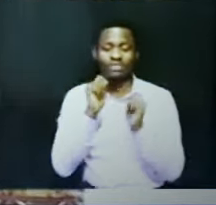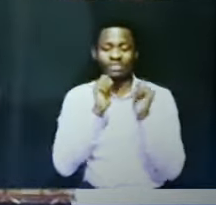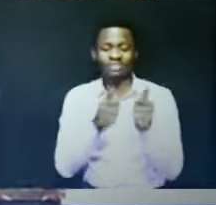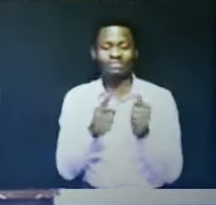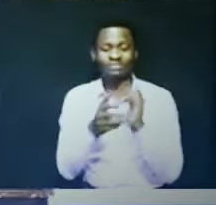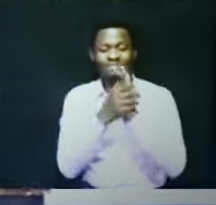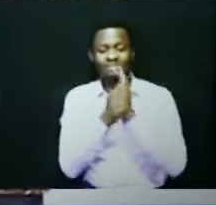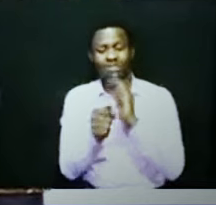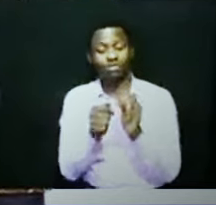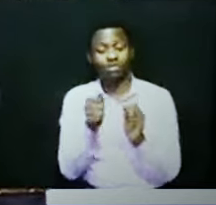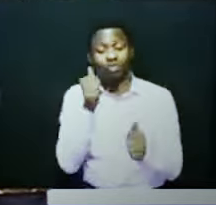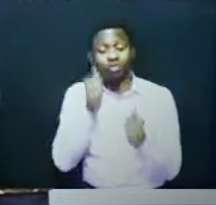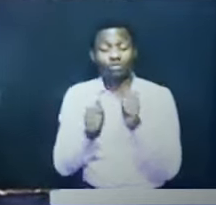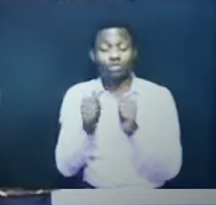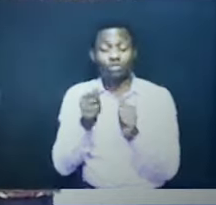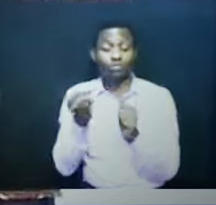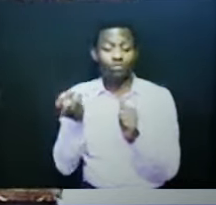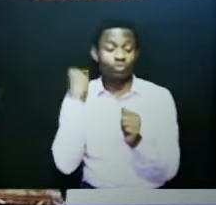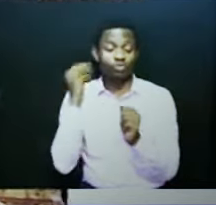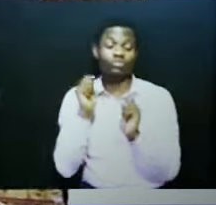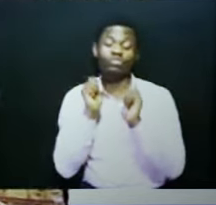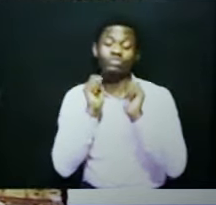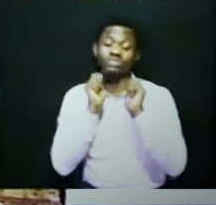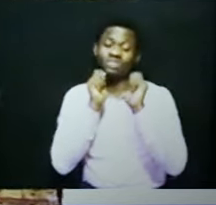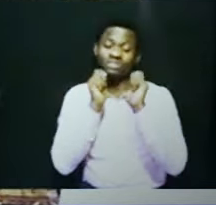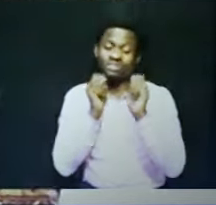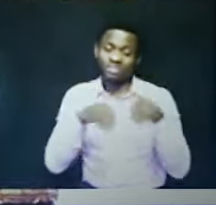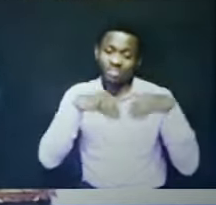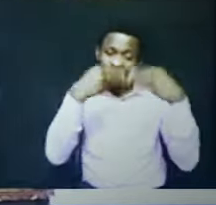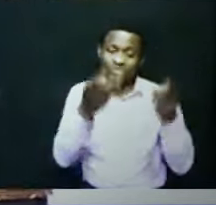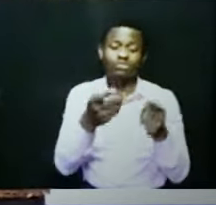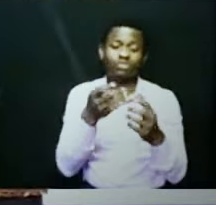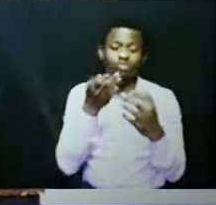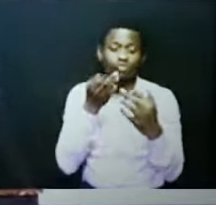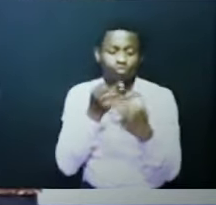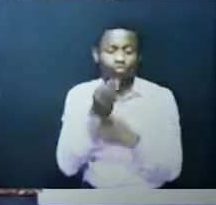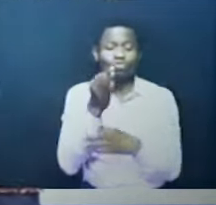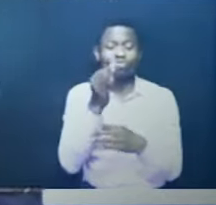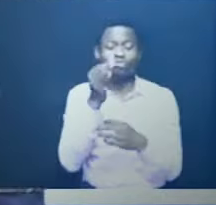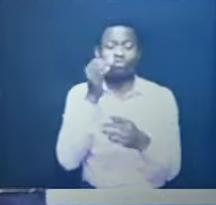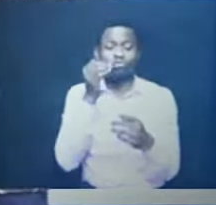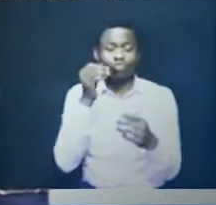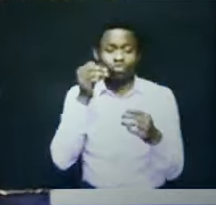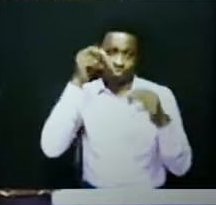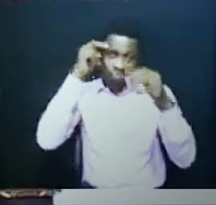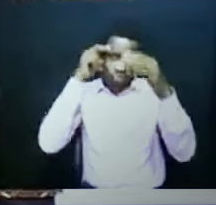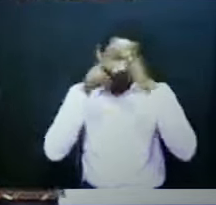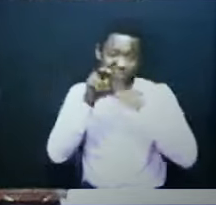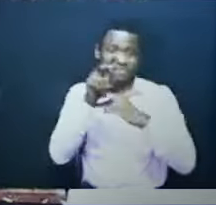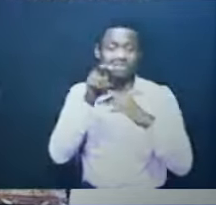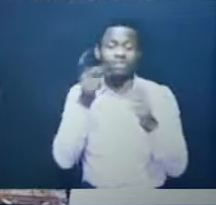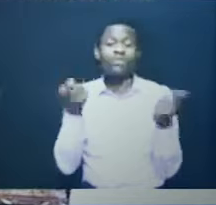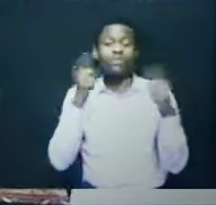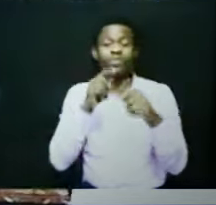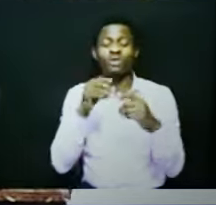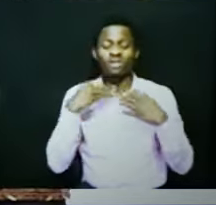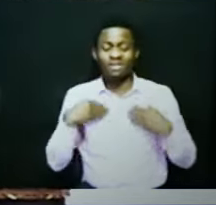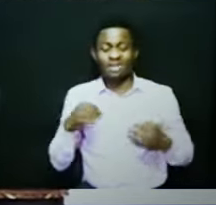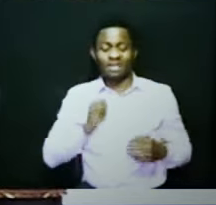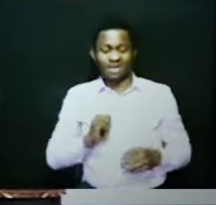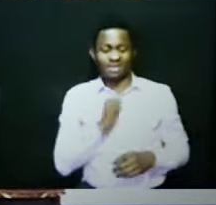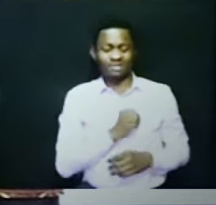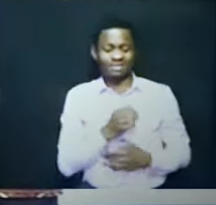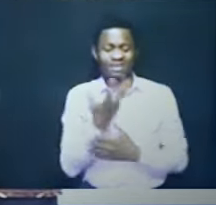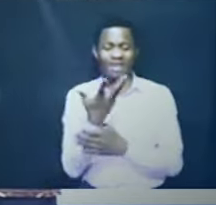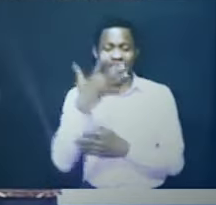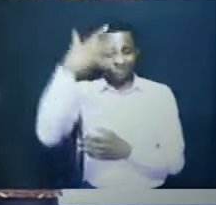you through prophecy or was given to you by birth, by the grace of God. When the body of elders laid their hands on you